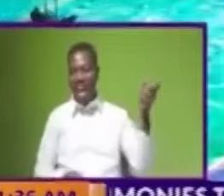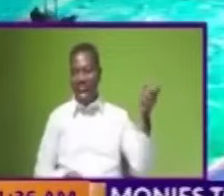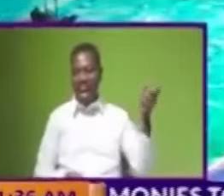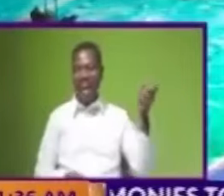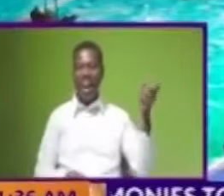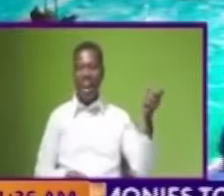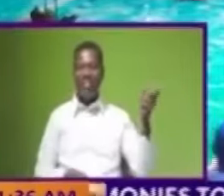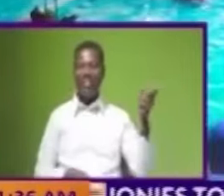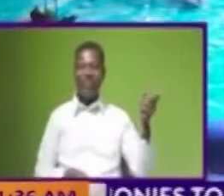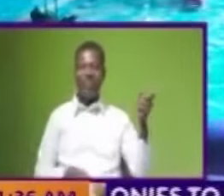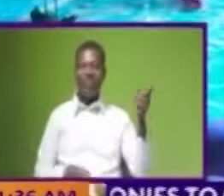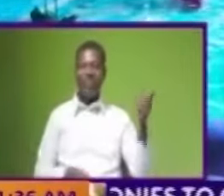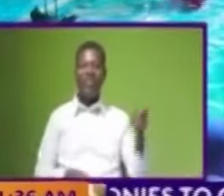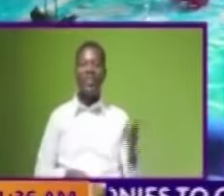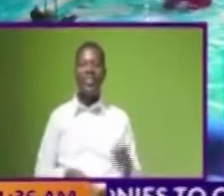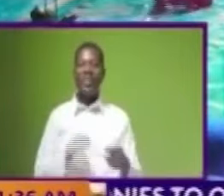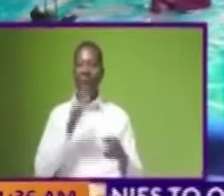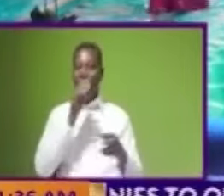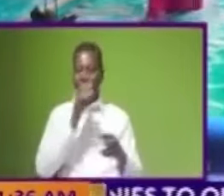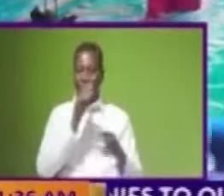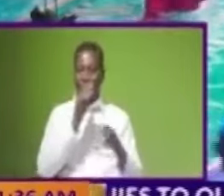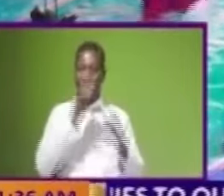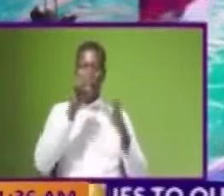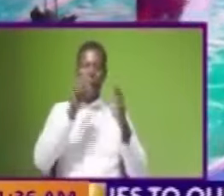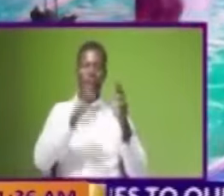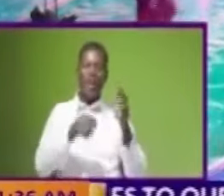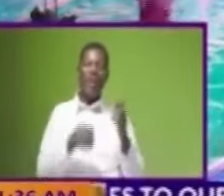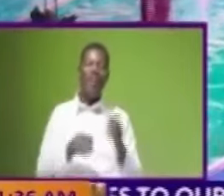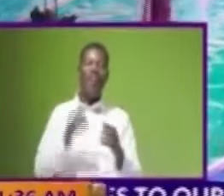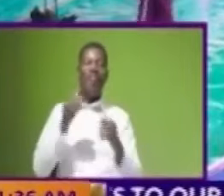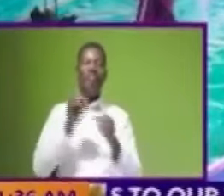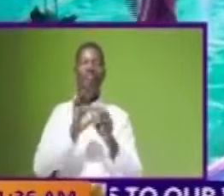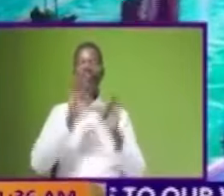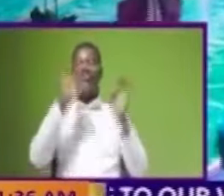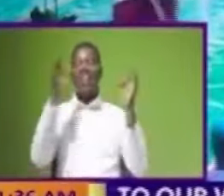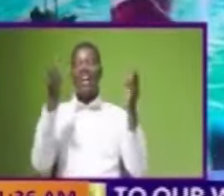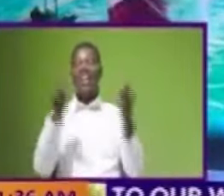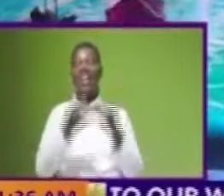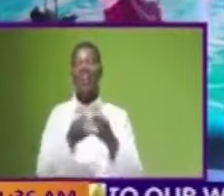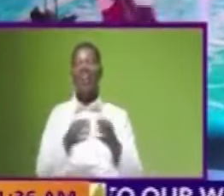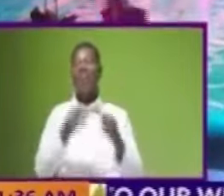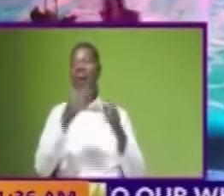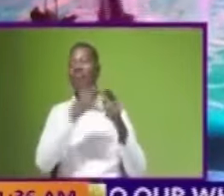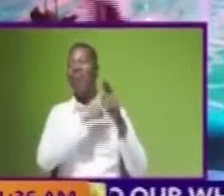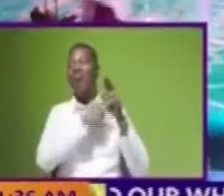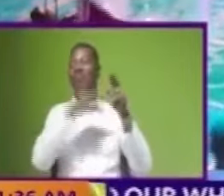Eh. Today be a menini shia.